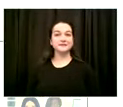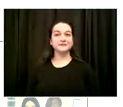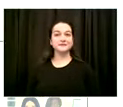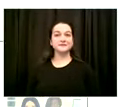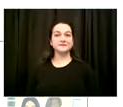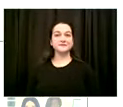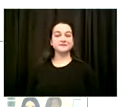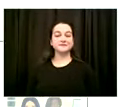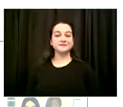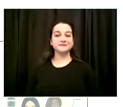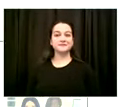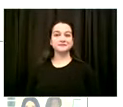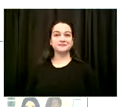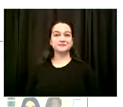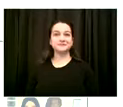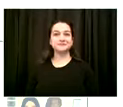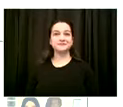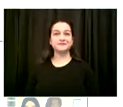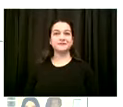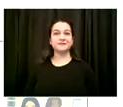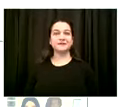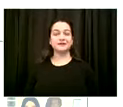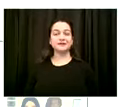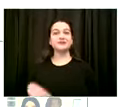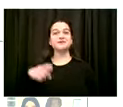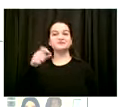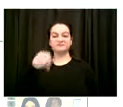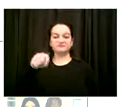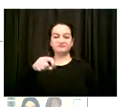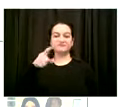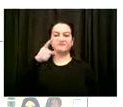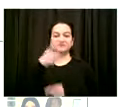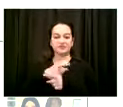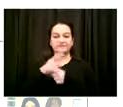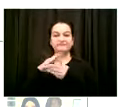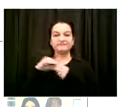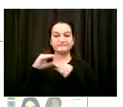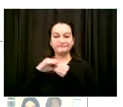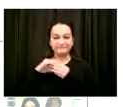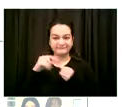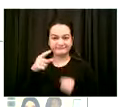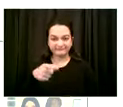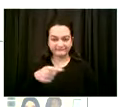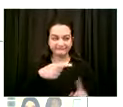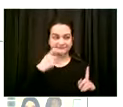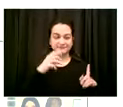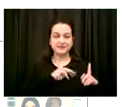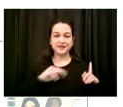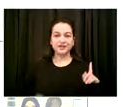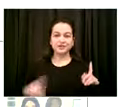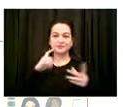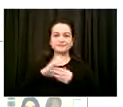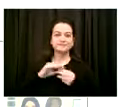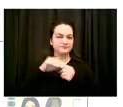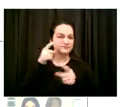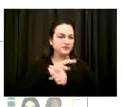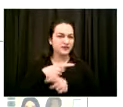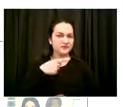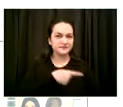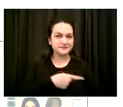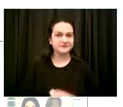City last week to come to the city mostly between today and tomorrow, perhaps